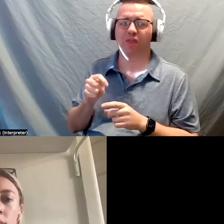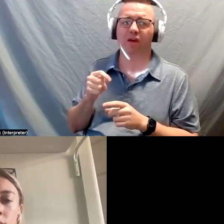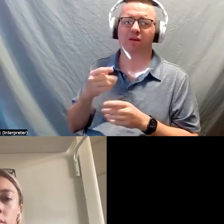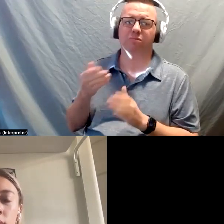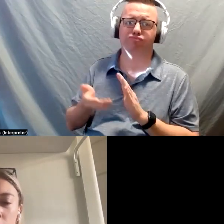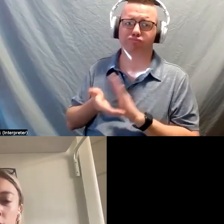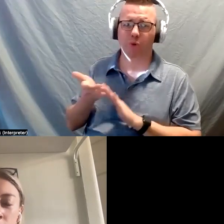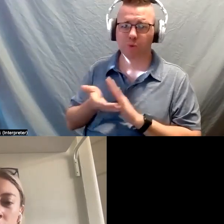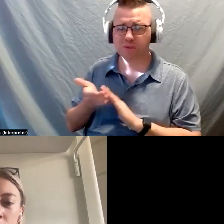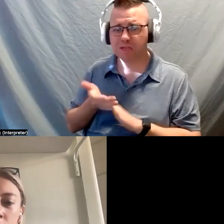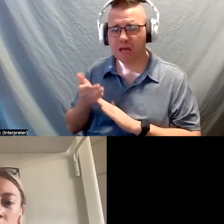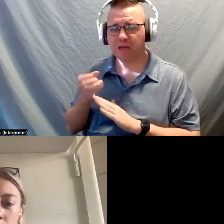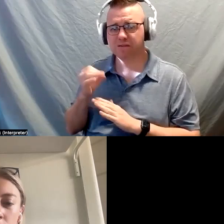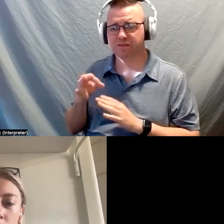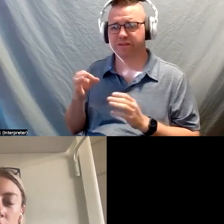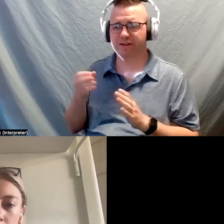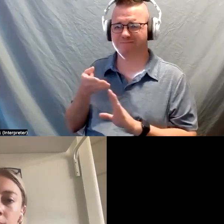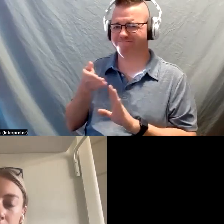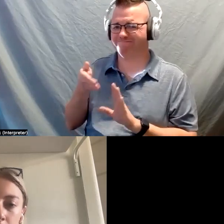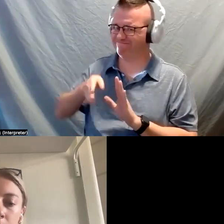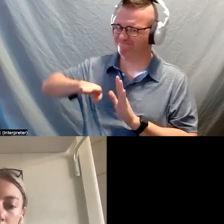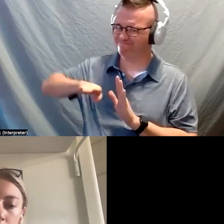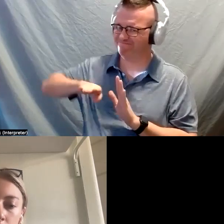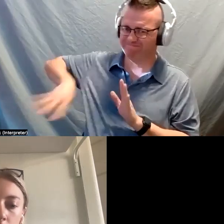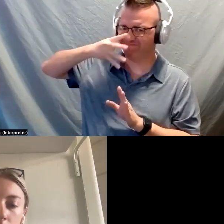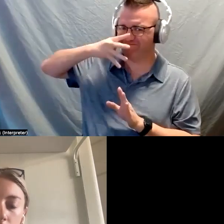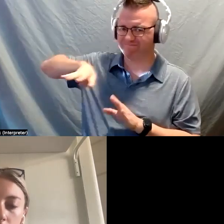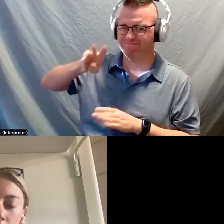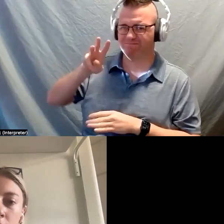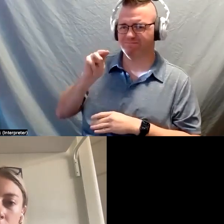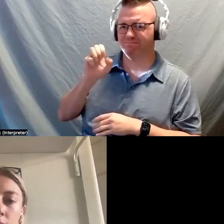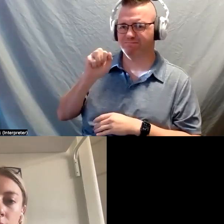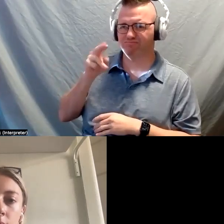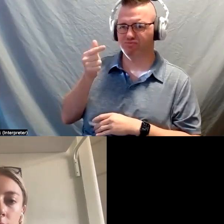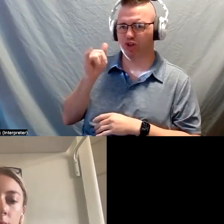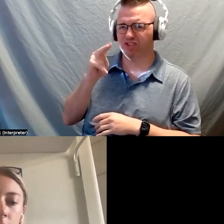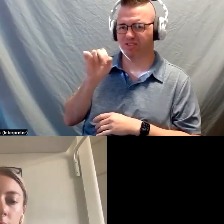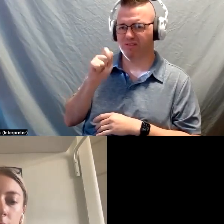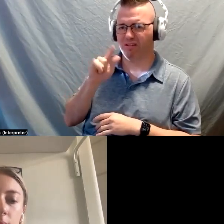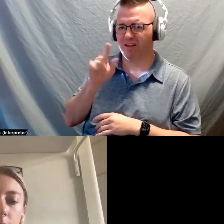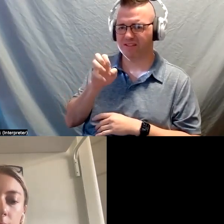the processes of marginalization and of demonization.